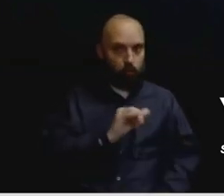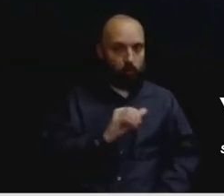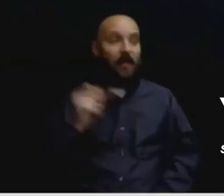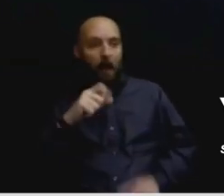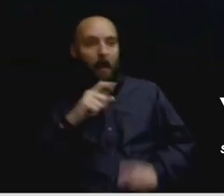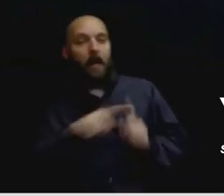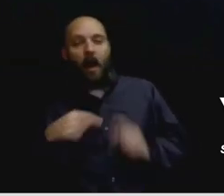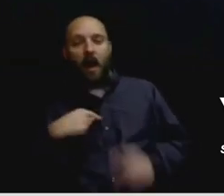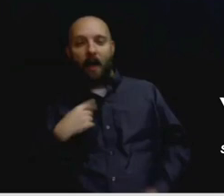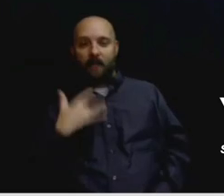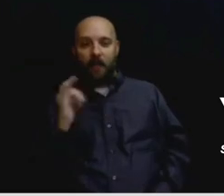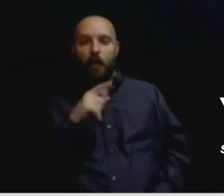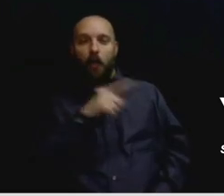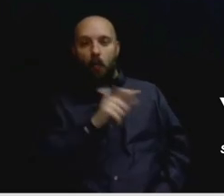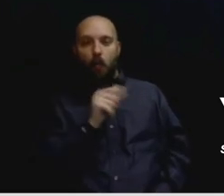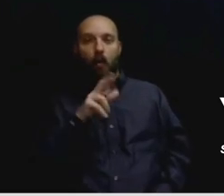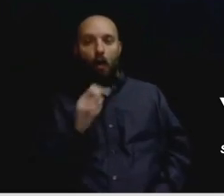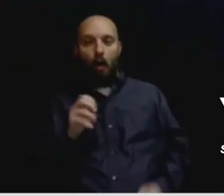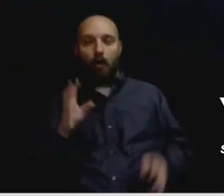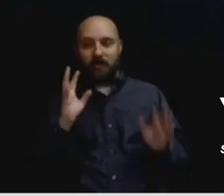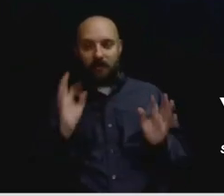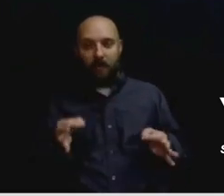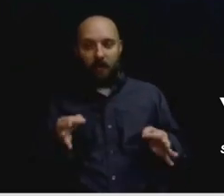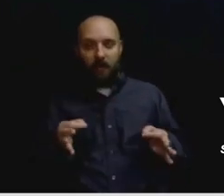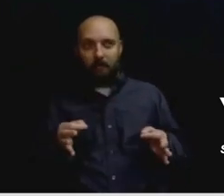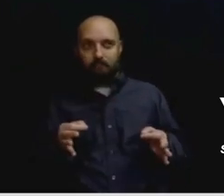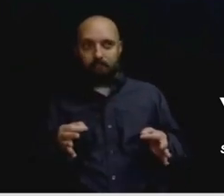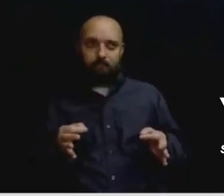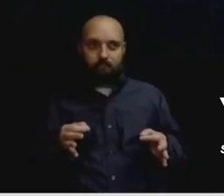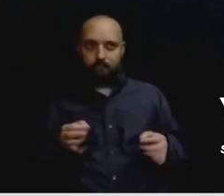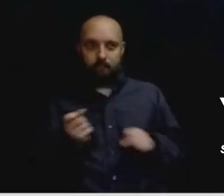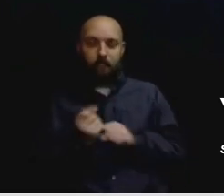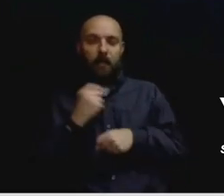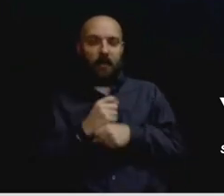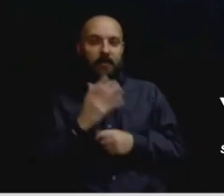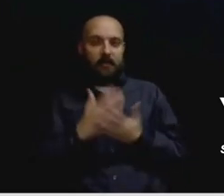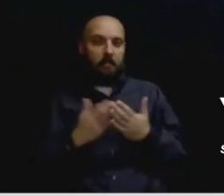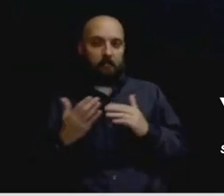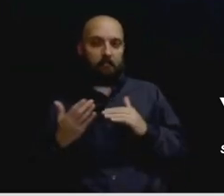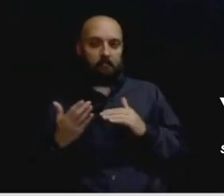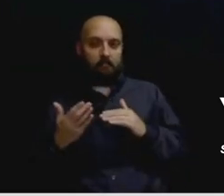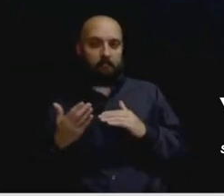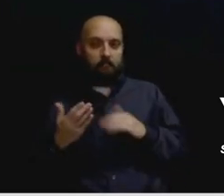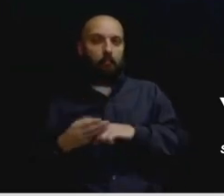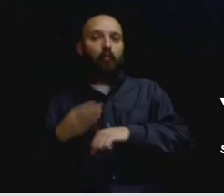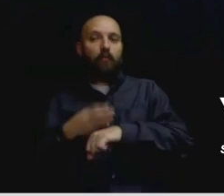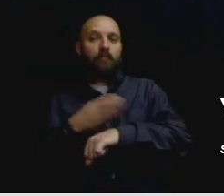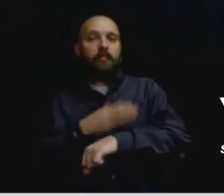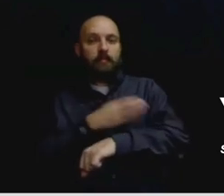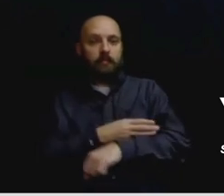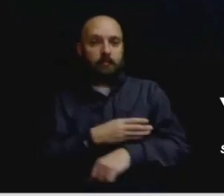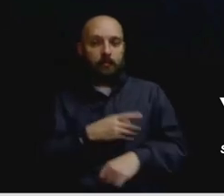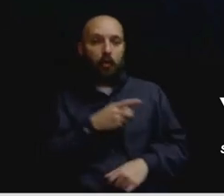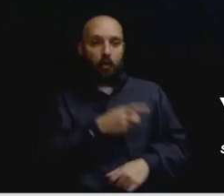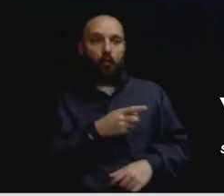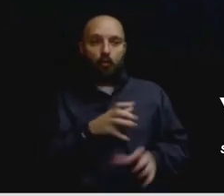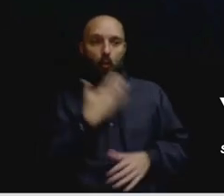feel like you are definitely making some gains in that area and feeling free to ask for what you need.